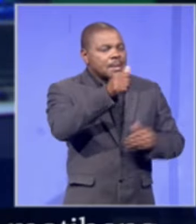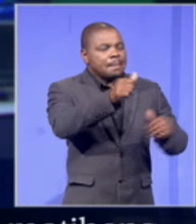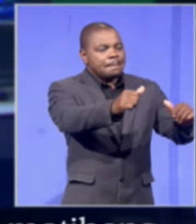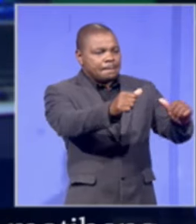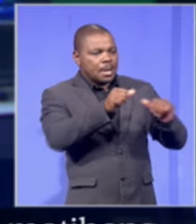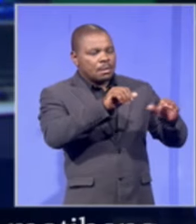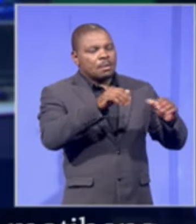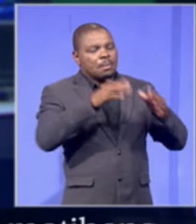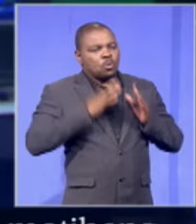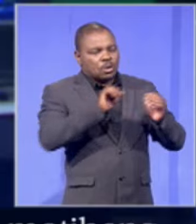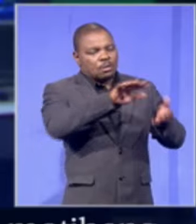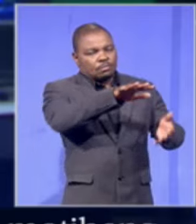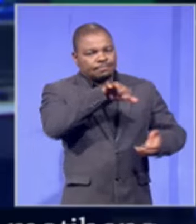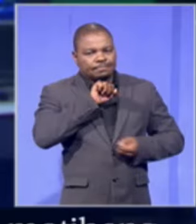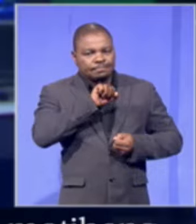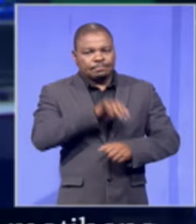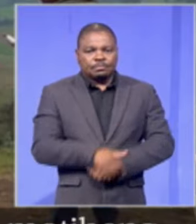DRC.